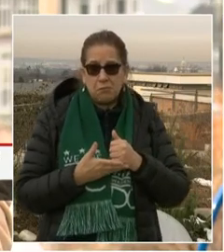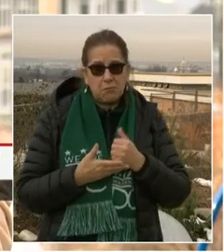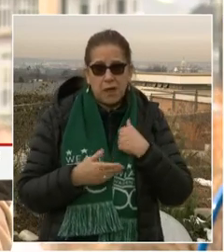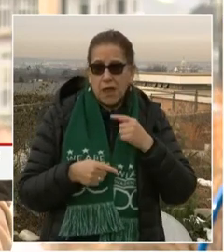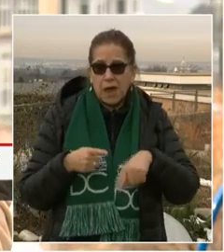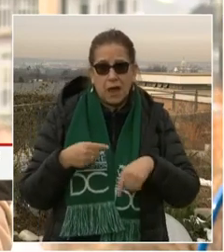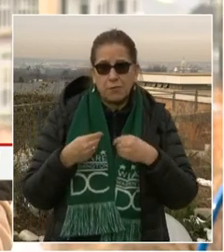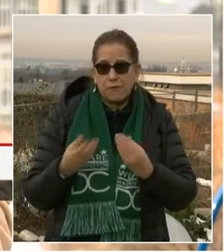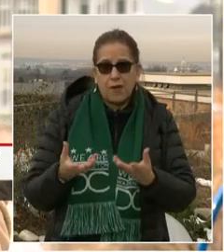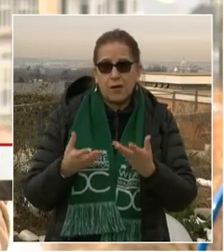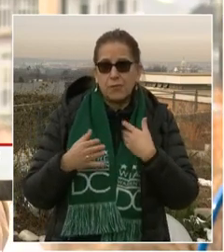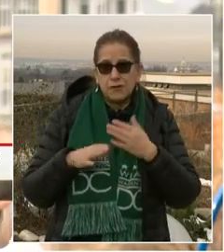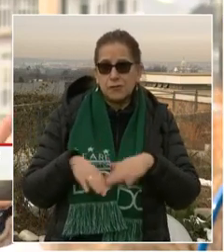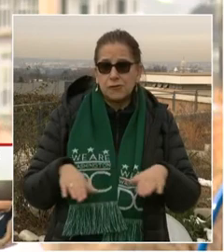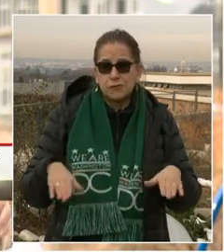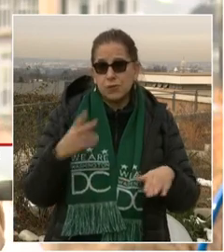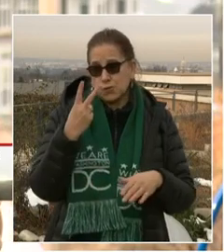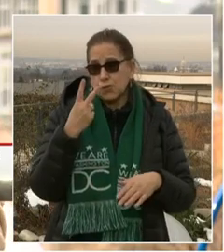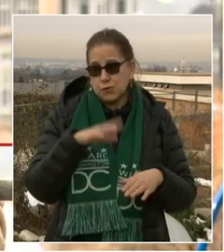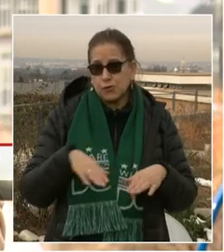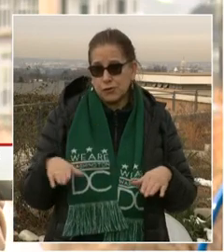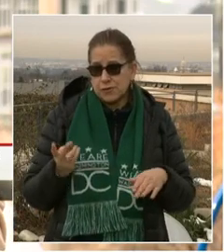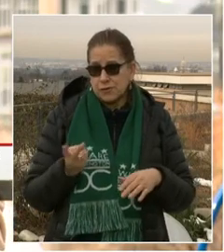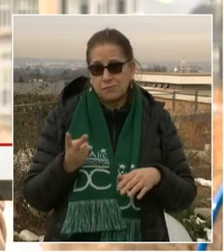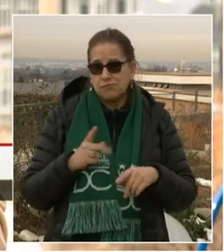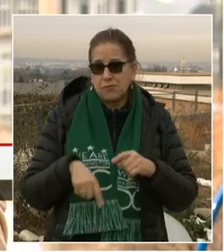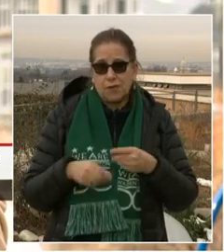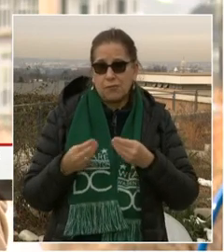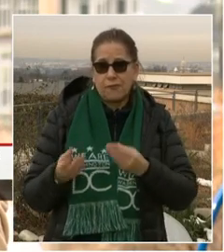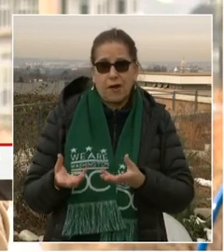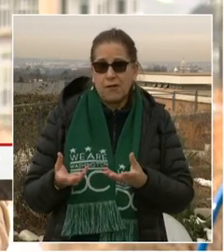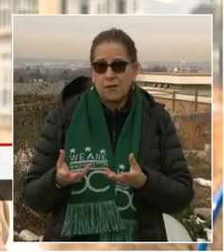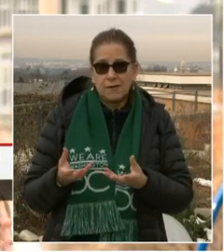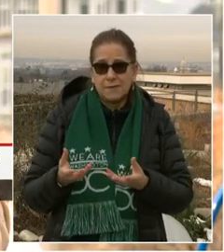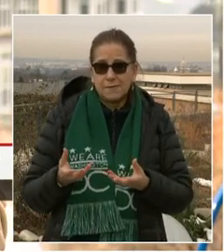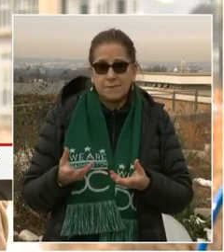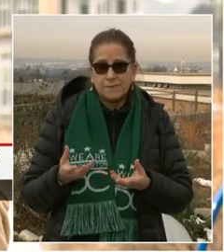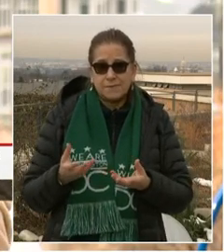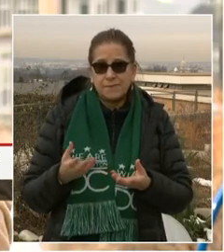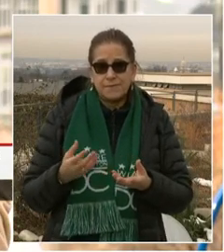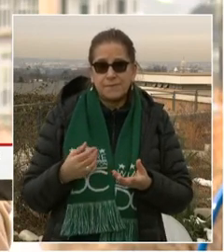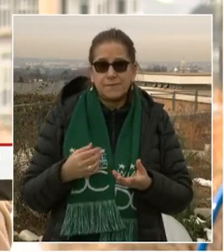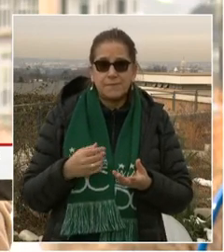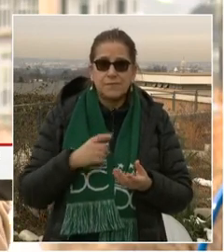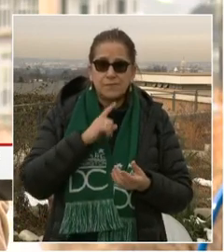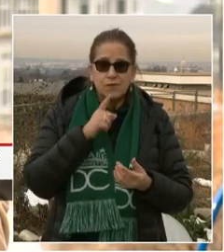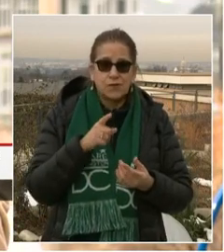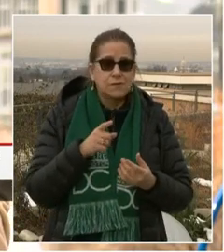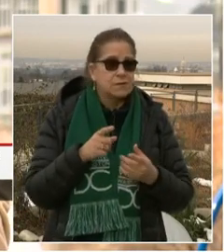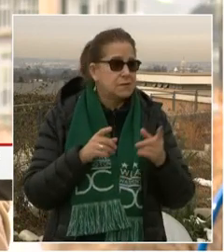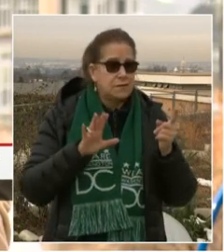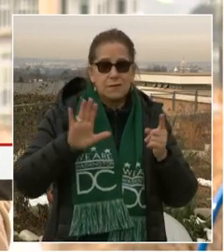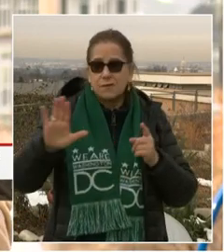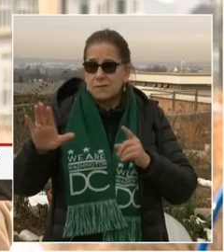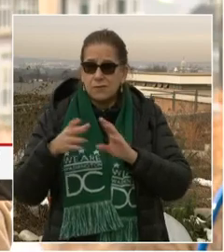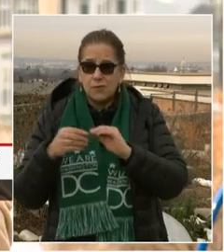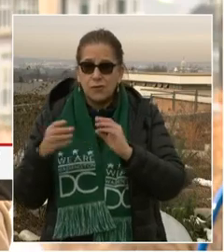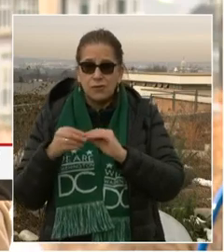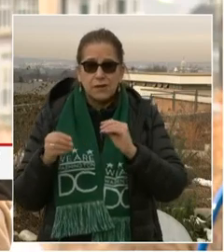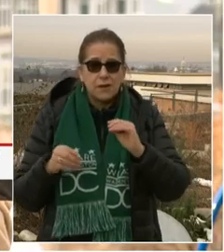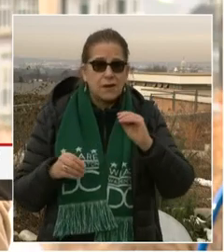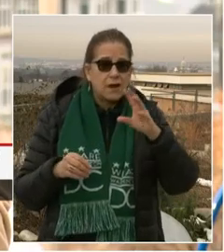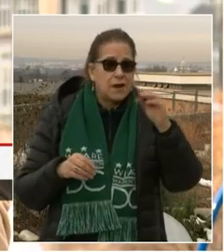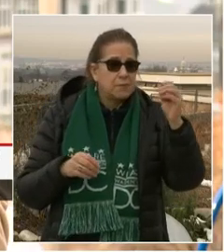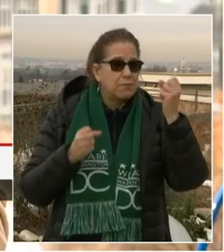my family. Ms. Dennis and Ms. Hawkins' experience, along with the 500-plus families served through Thrive DC, are